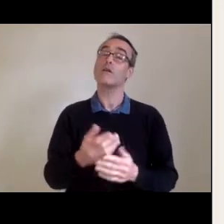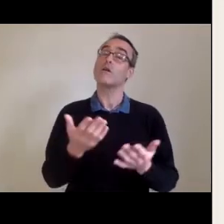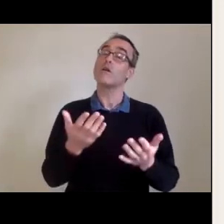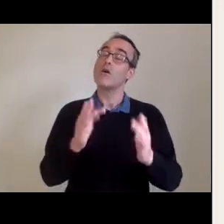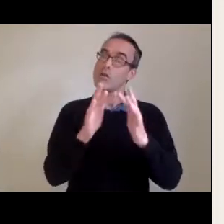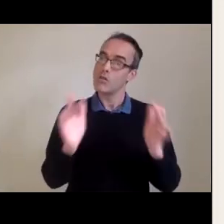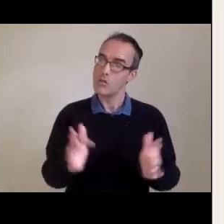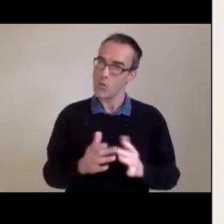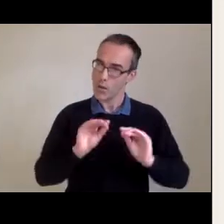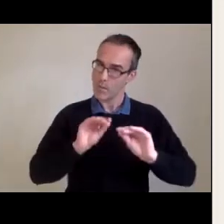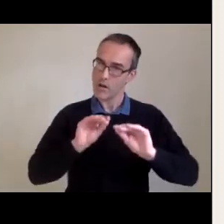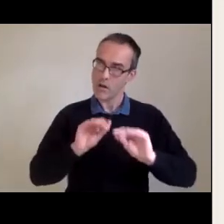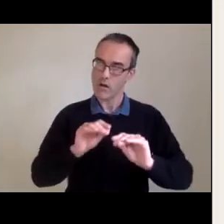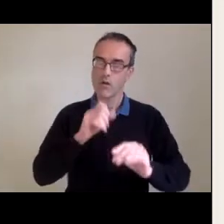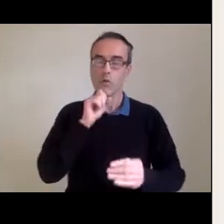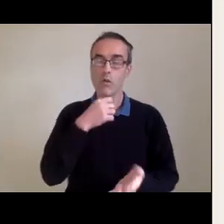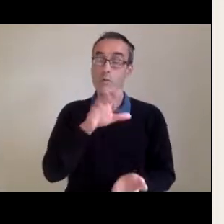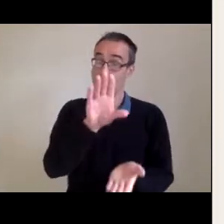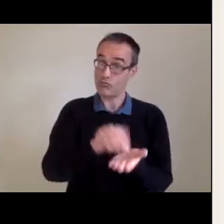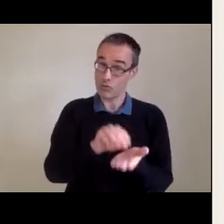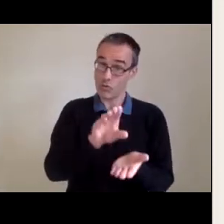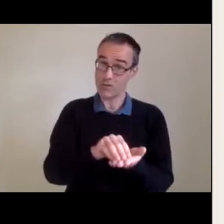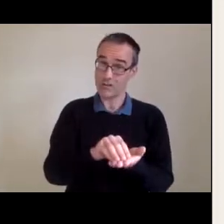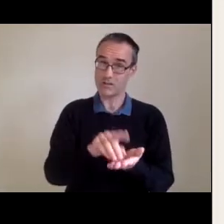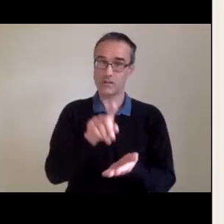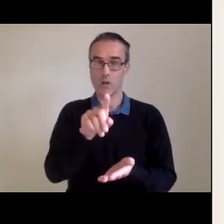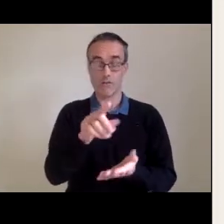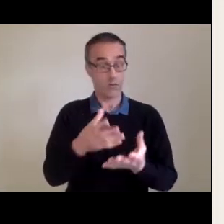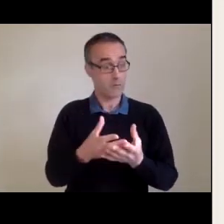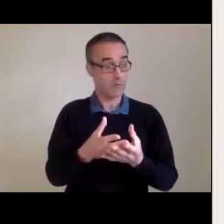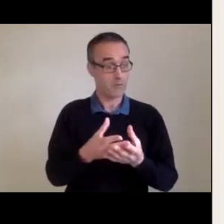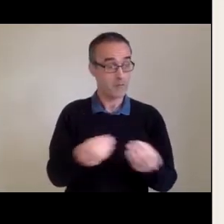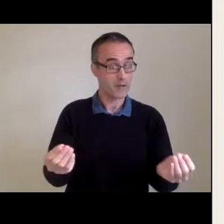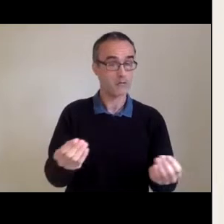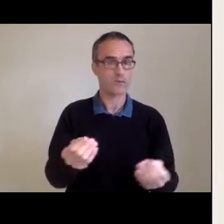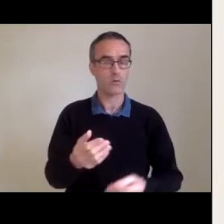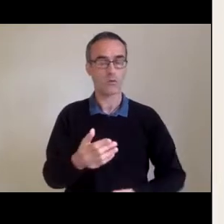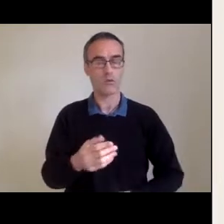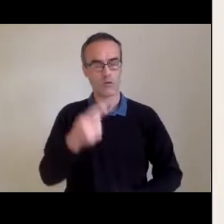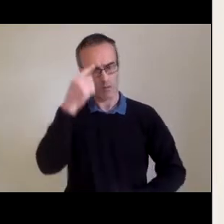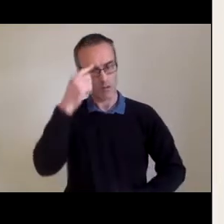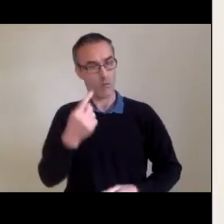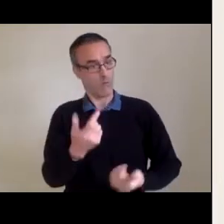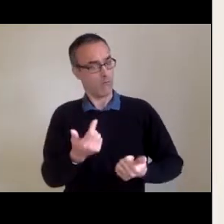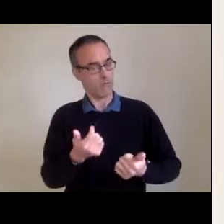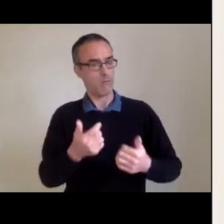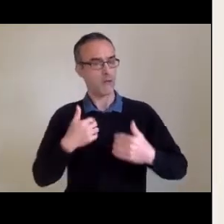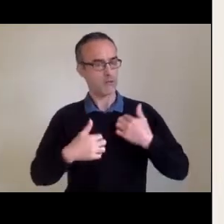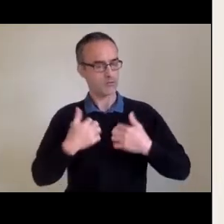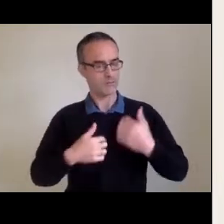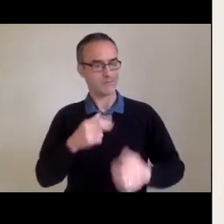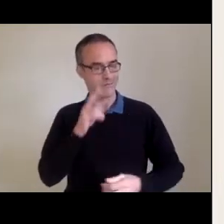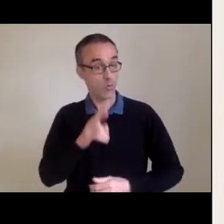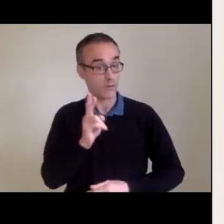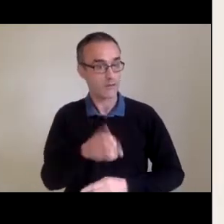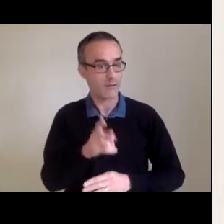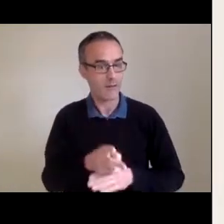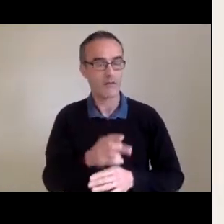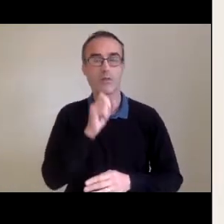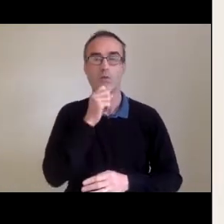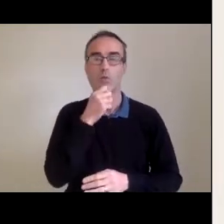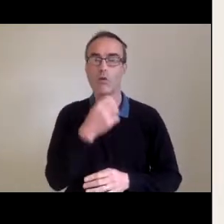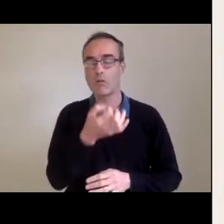anything that you miss, or if you would like to come back and watch it again, then we will send you a link in a few days' time for the